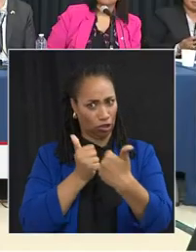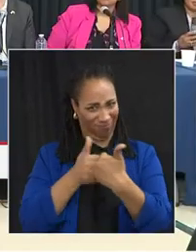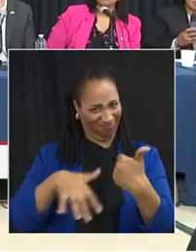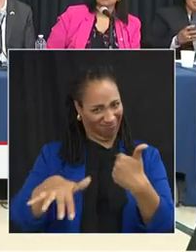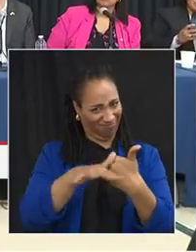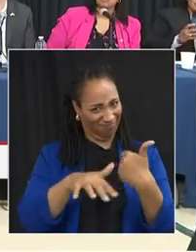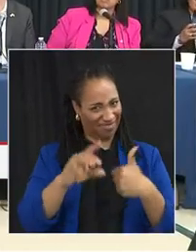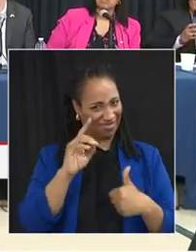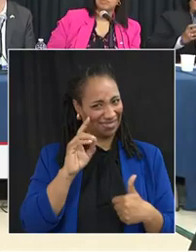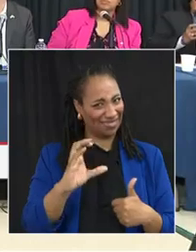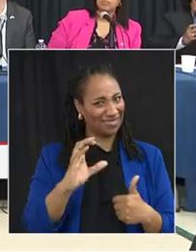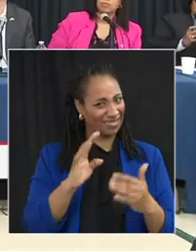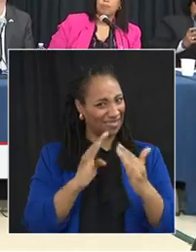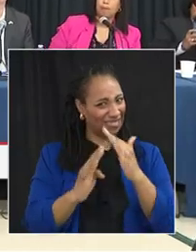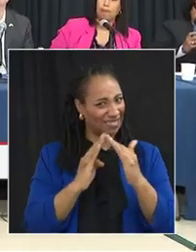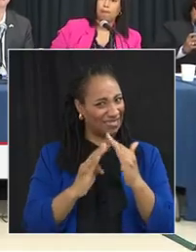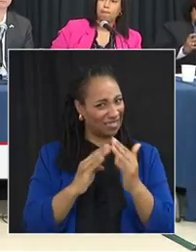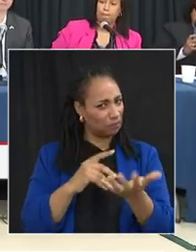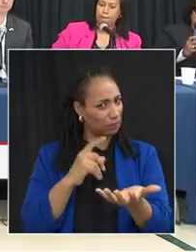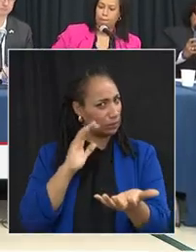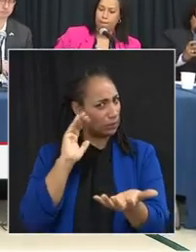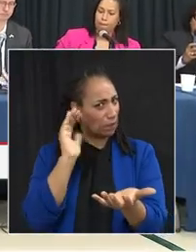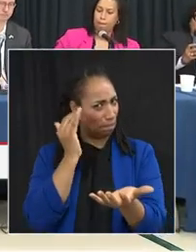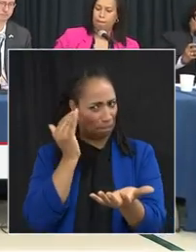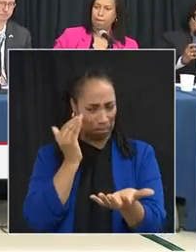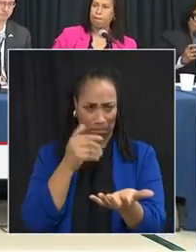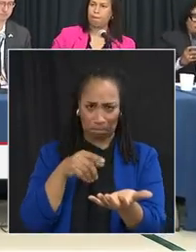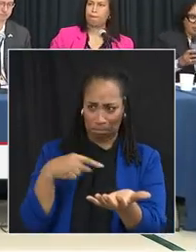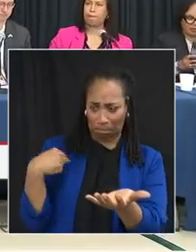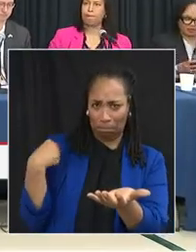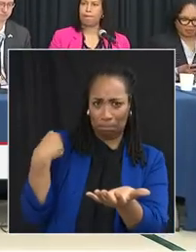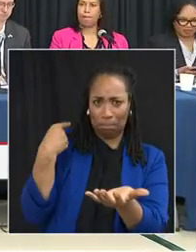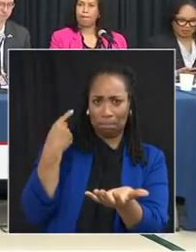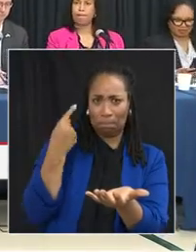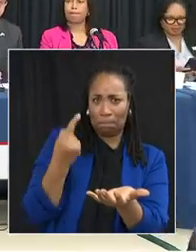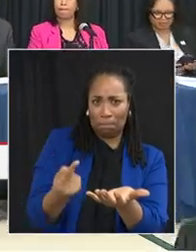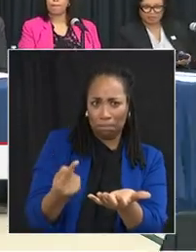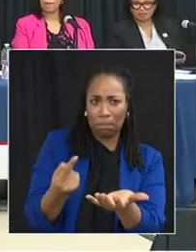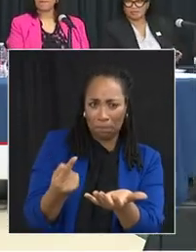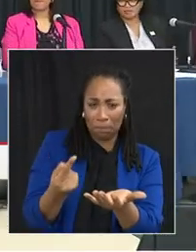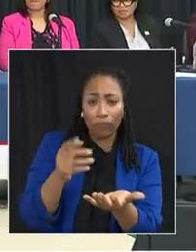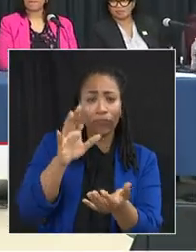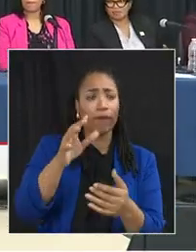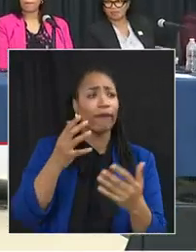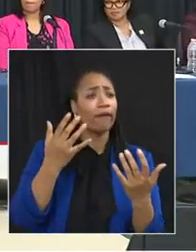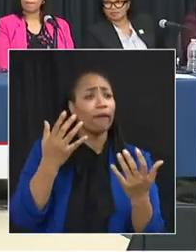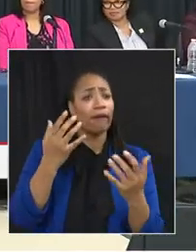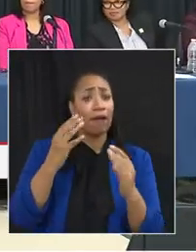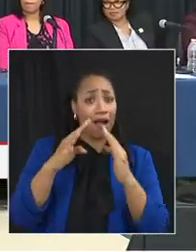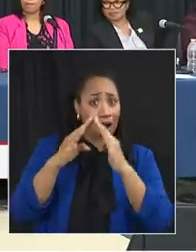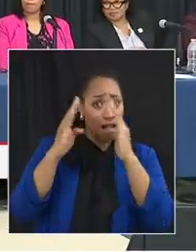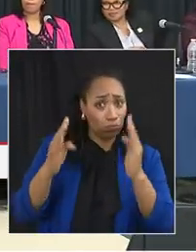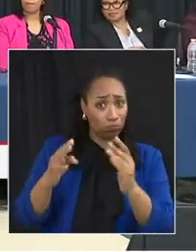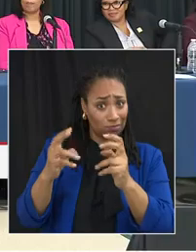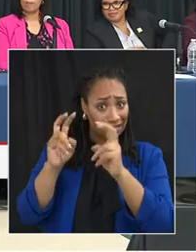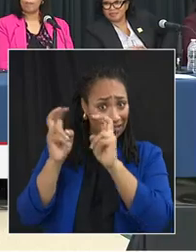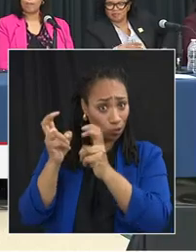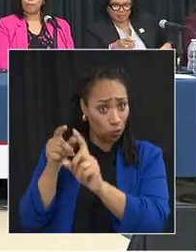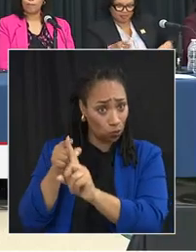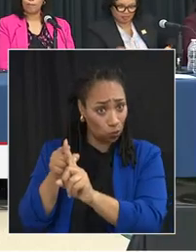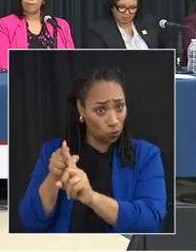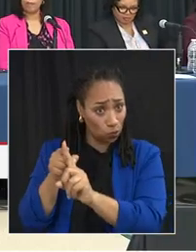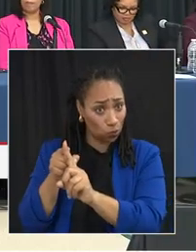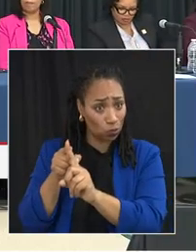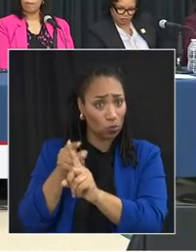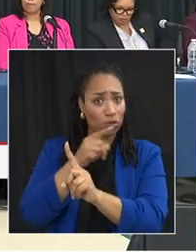issues. And you came up with 2 affordable assisted living facilities. Is there anything in the pipeline to maybe